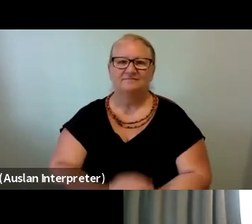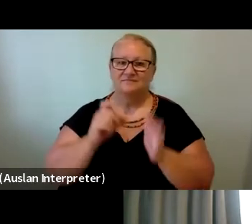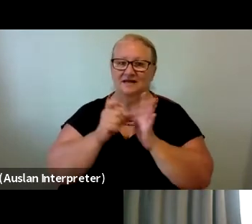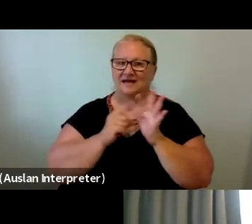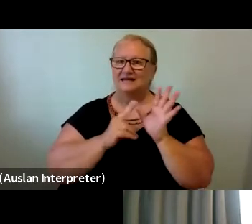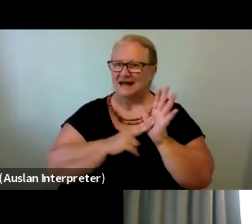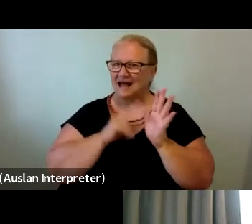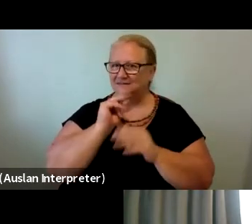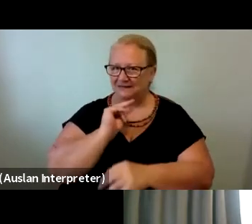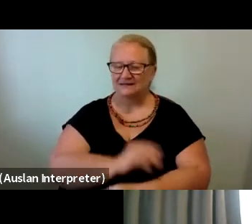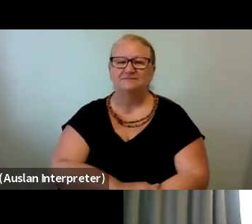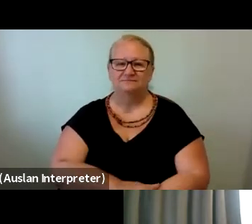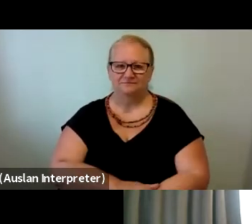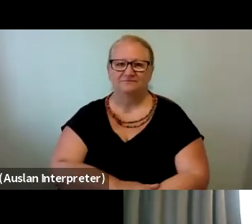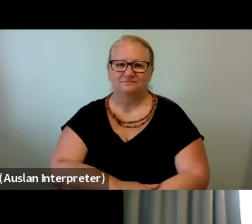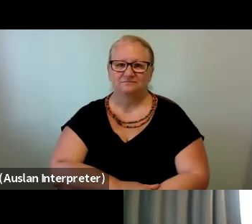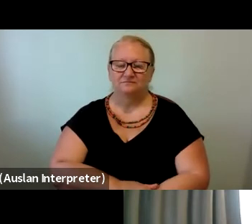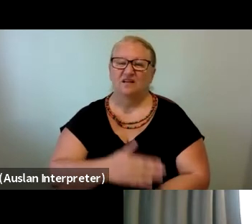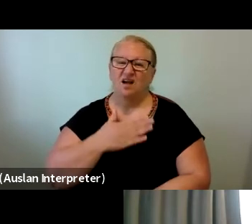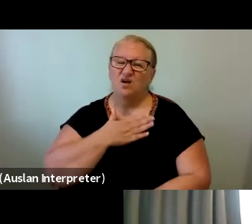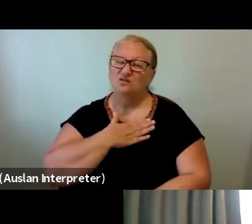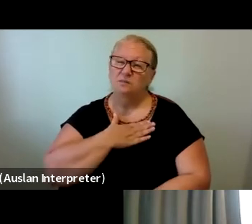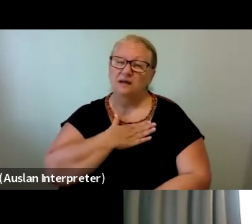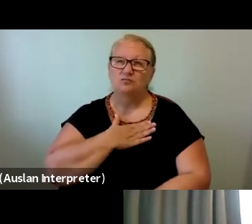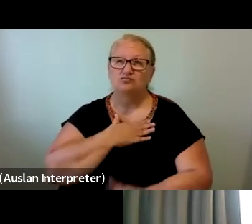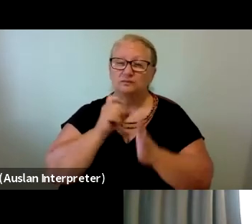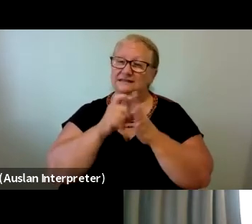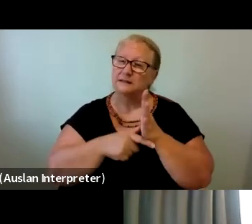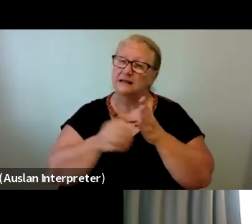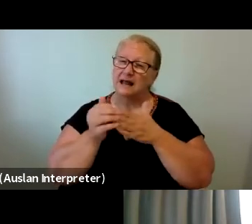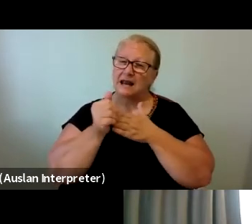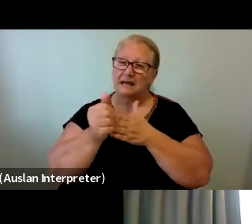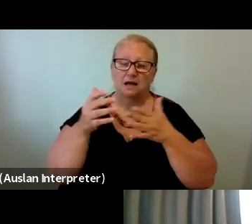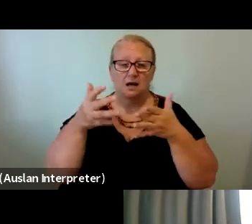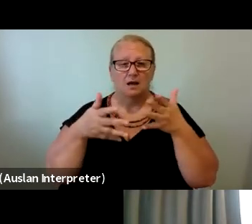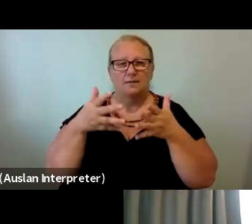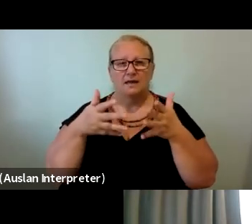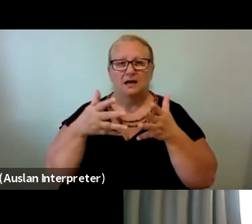Dan speaking. To me, disability-led means